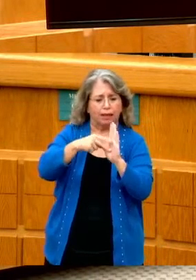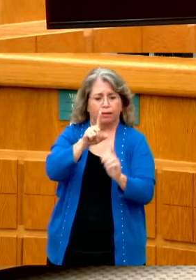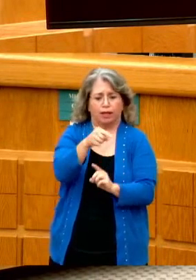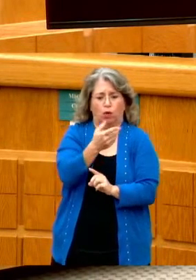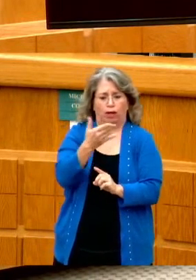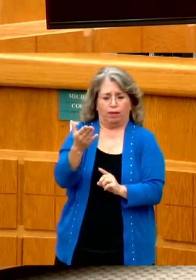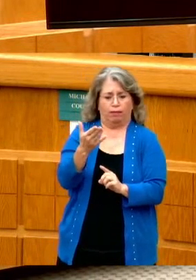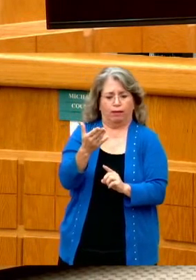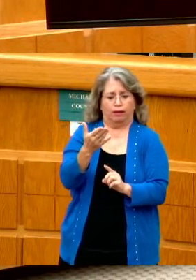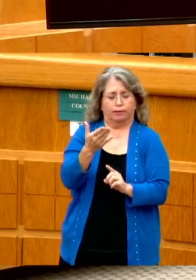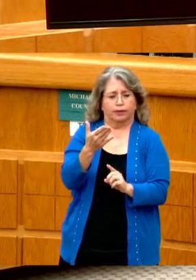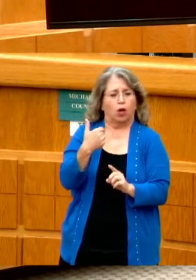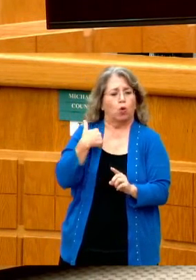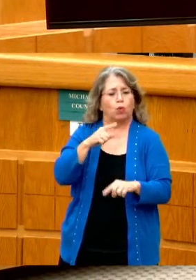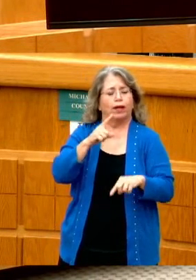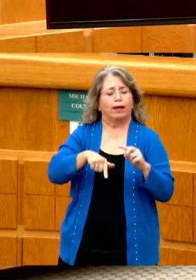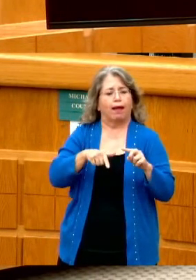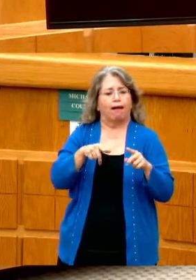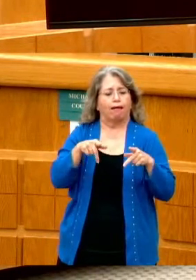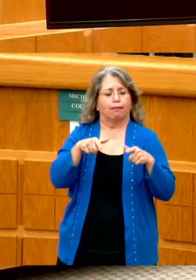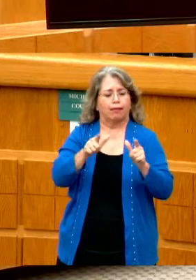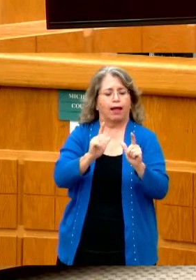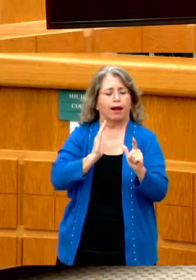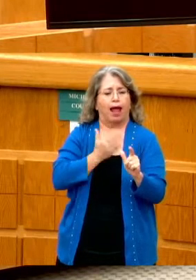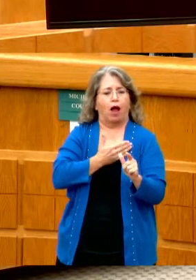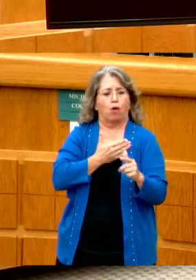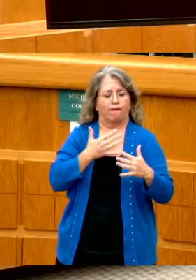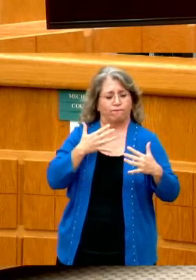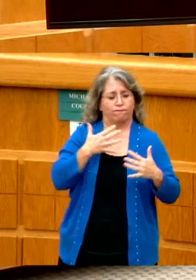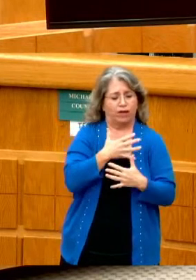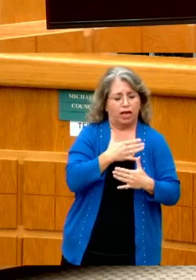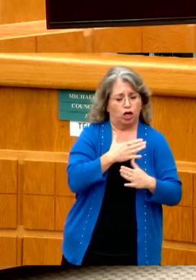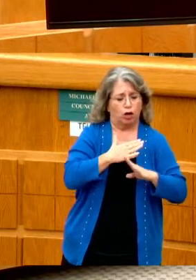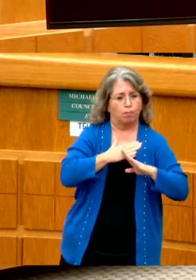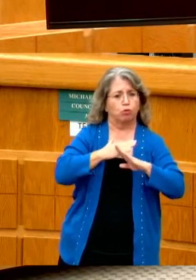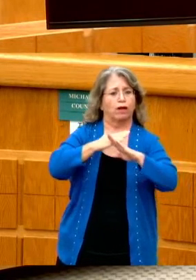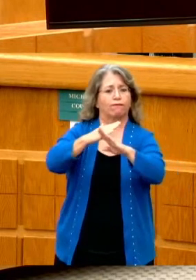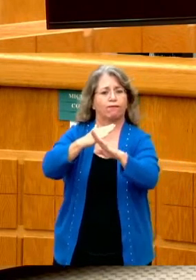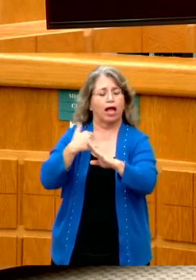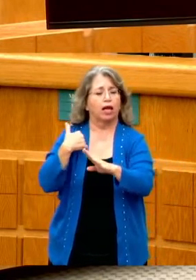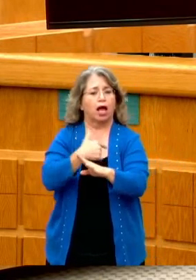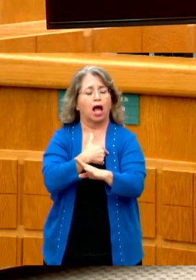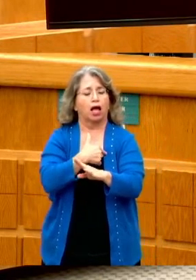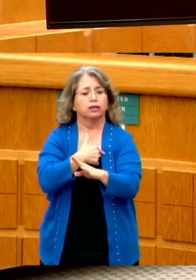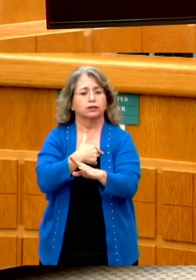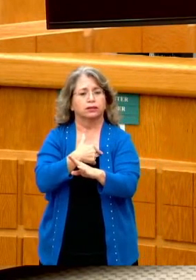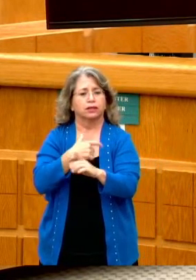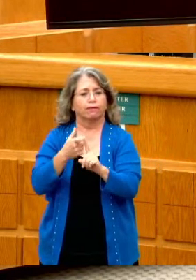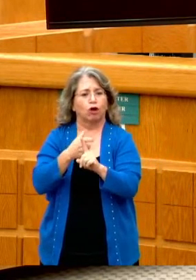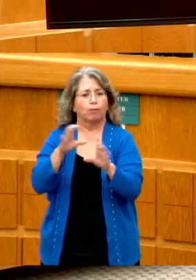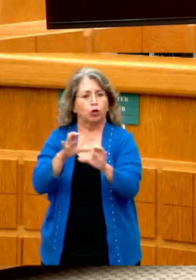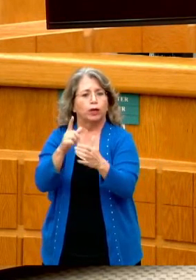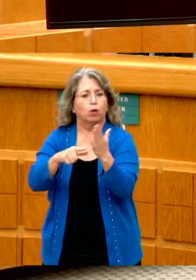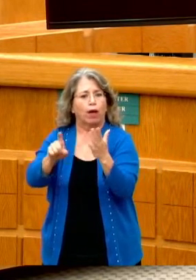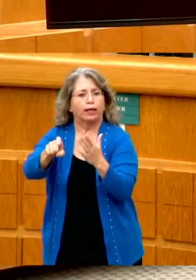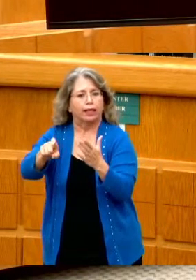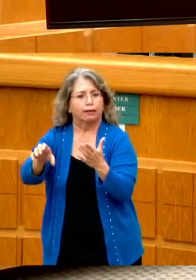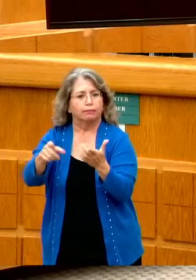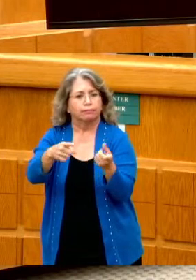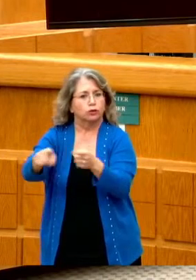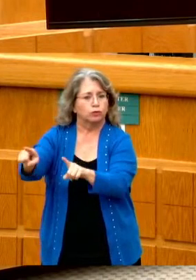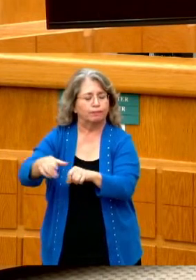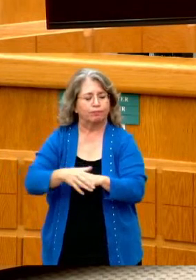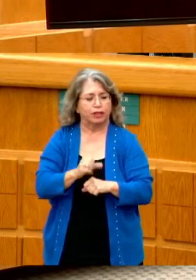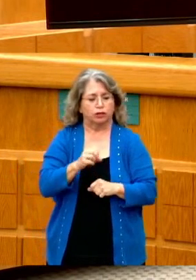from doing what absolutely needs to be done. And so he called fear that nameless unreasoning, that unjustified